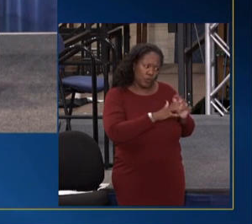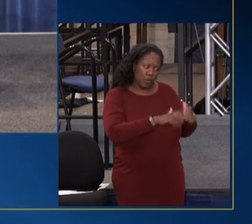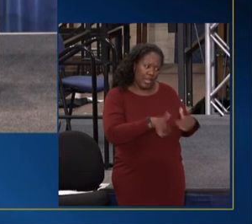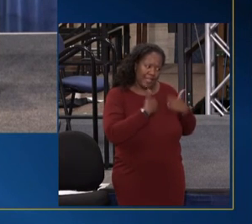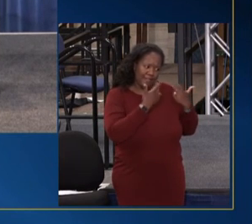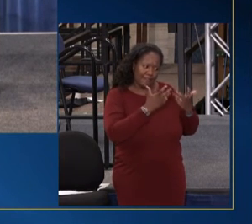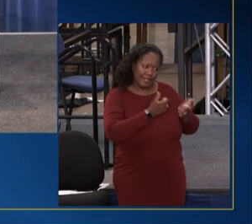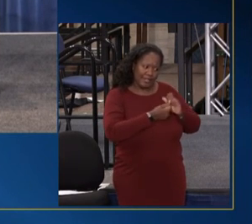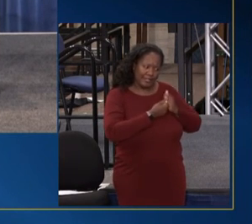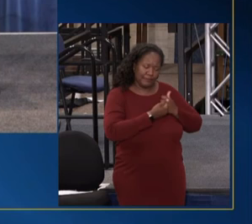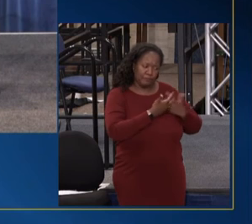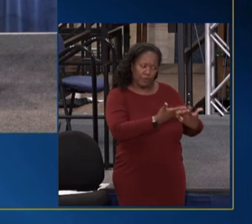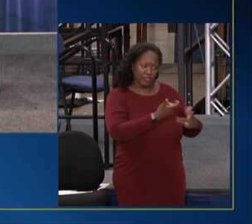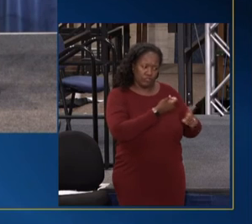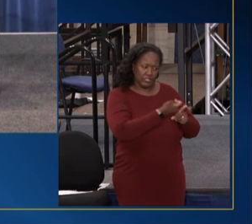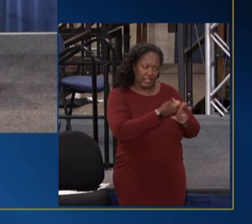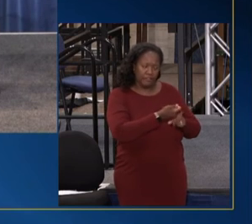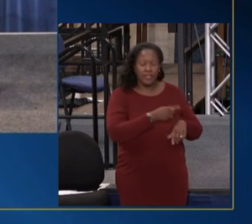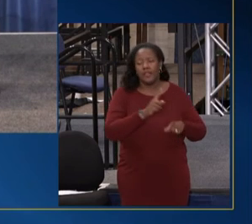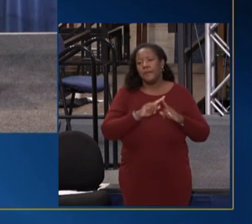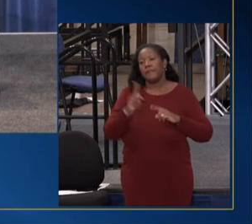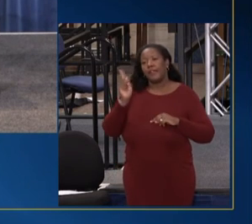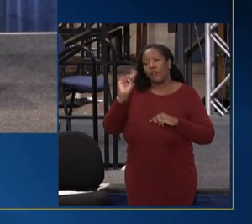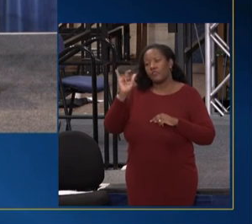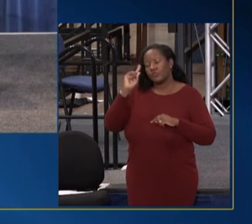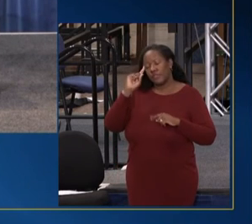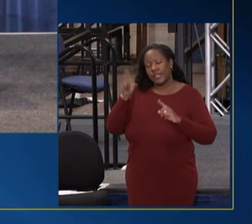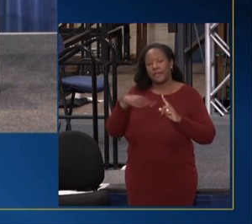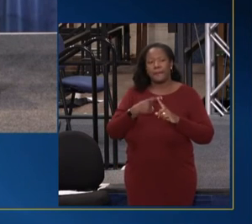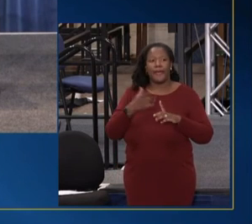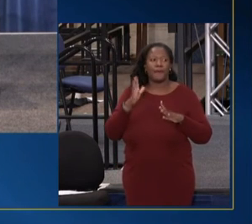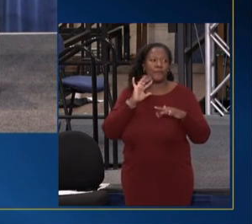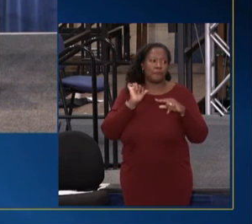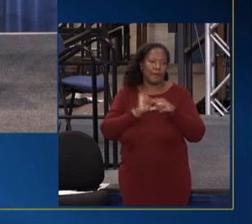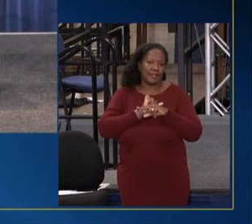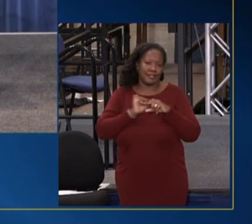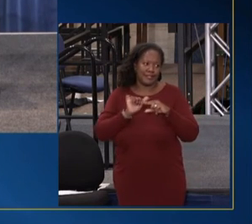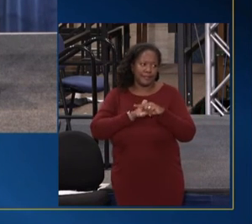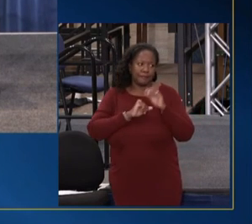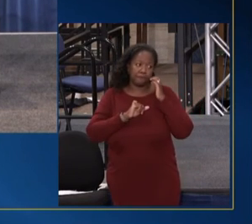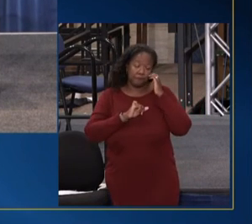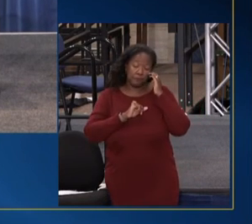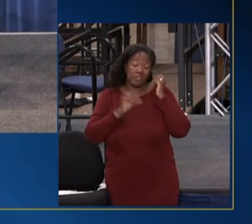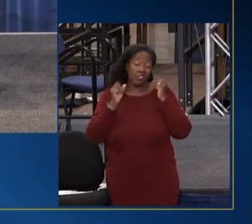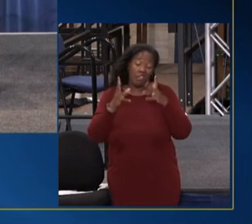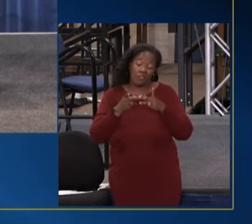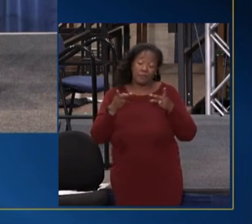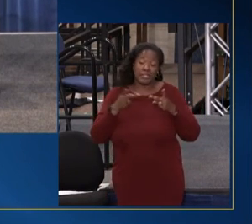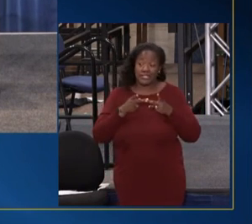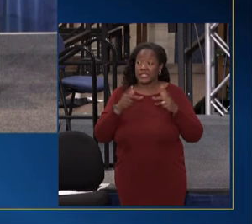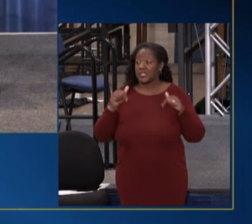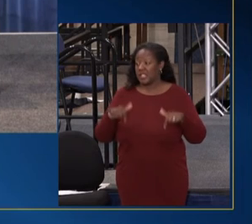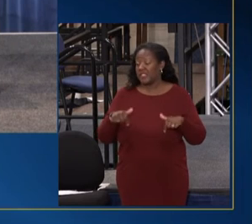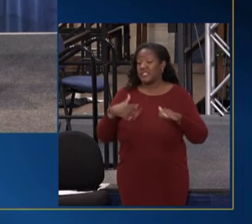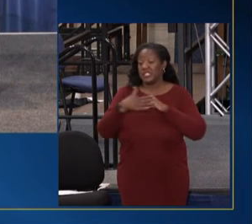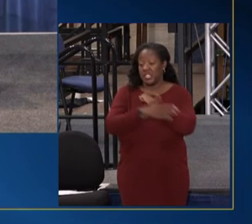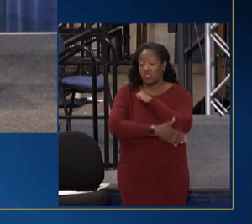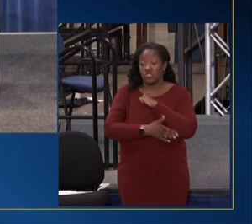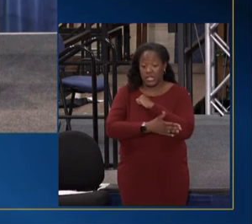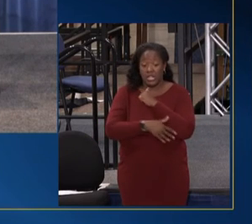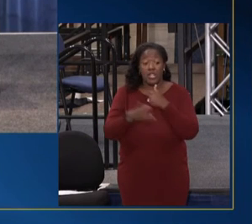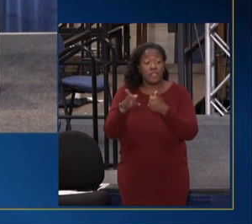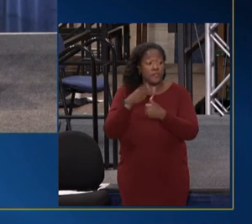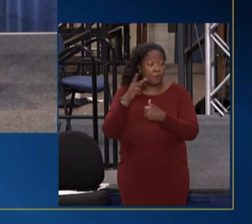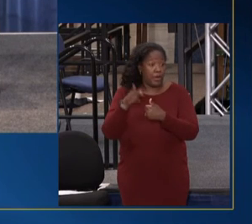theoretical level. But I also think about the practicals. The reality that, frankly, in a lot of places in this country, the primary place you can go to